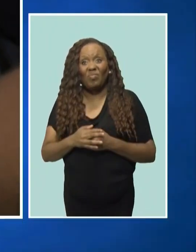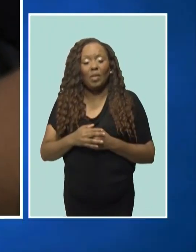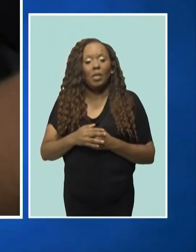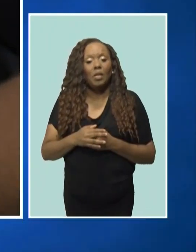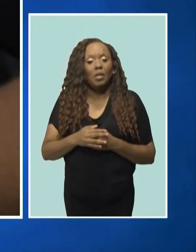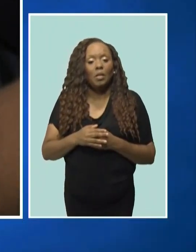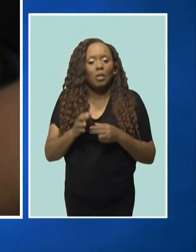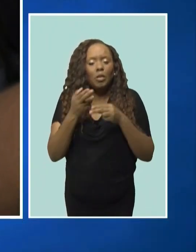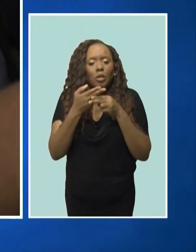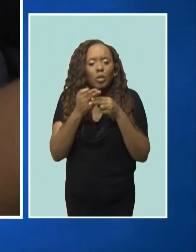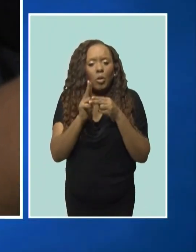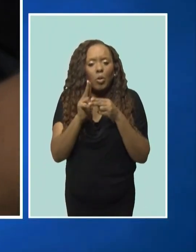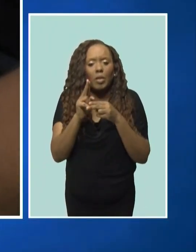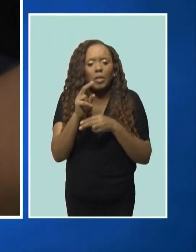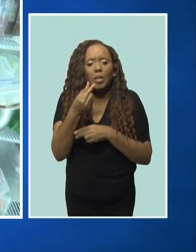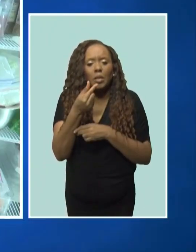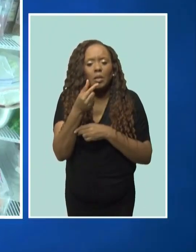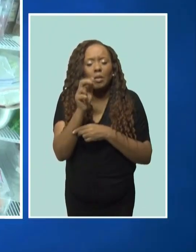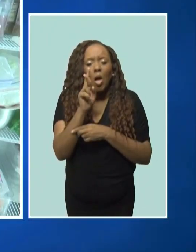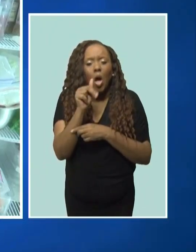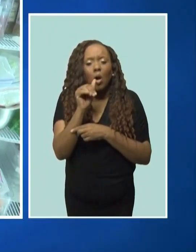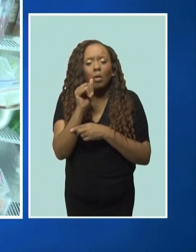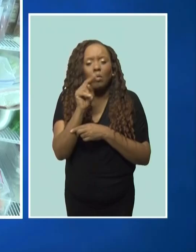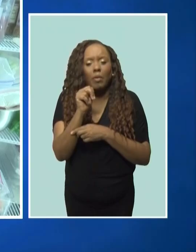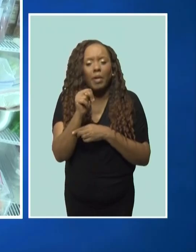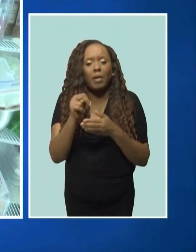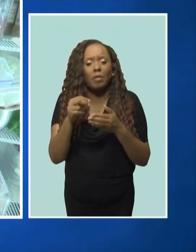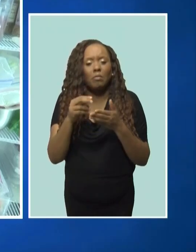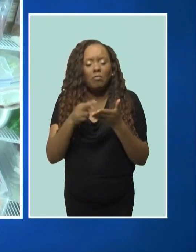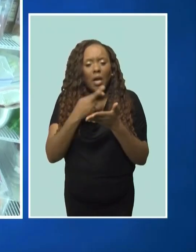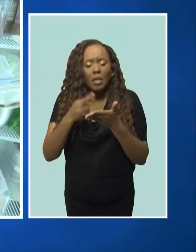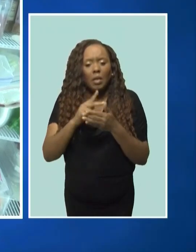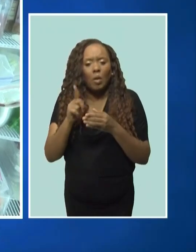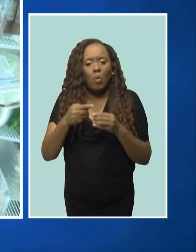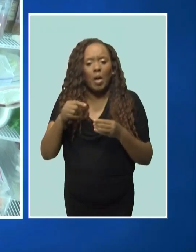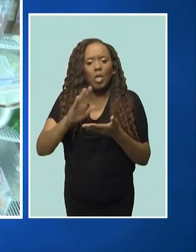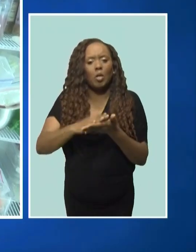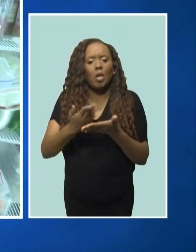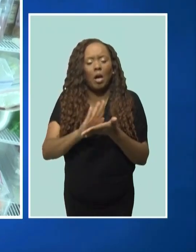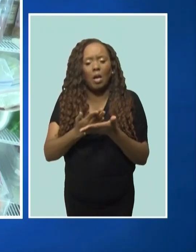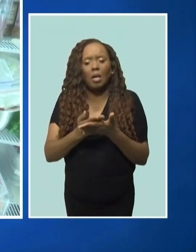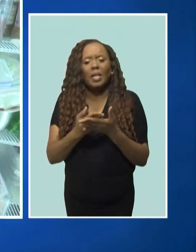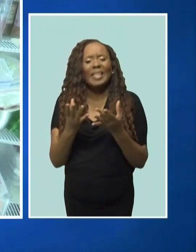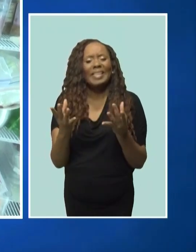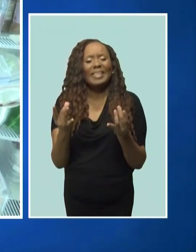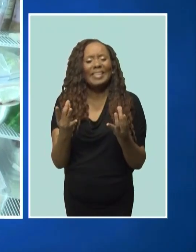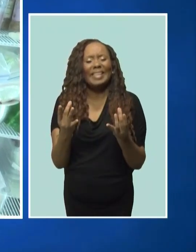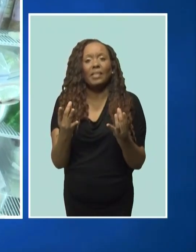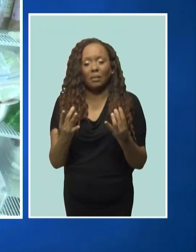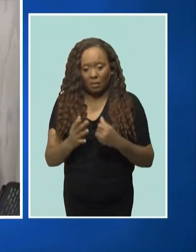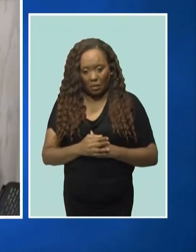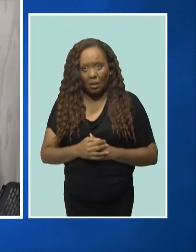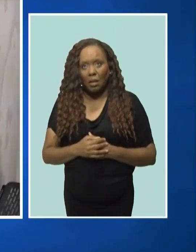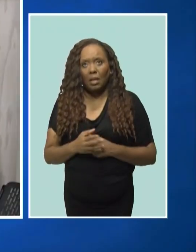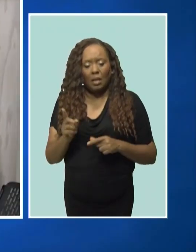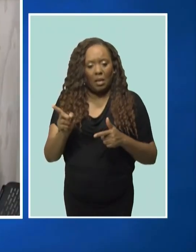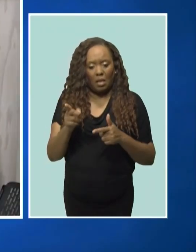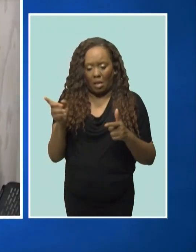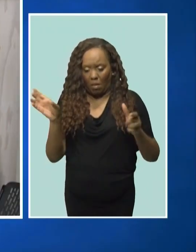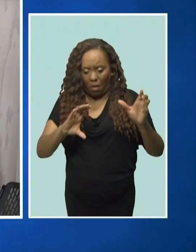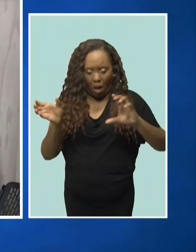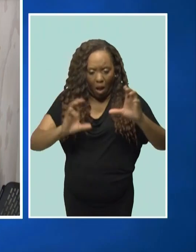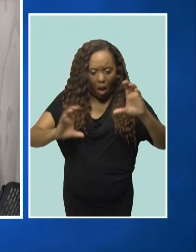when you cook it, it becomes sticky. Then we marinate it with sushi vinegar. I make the sushi vinegar myself from different ingredients that I put